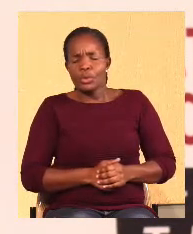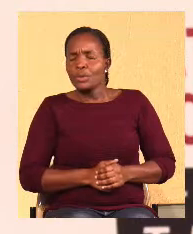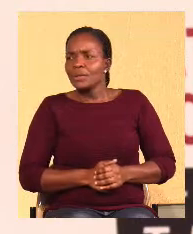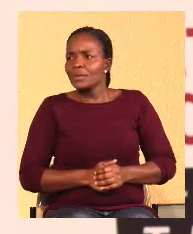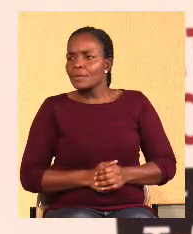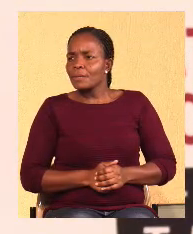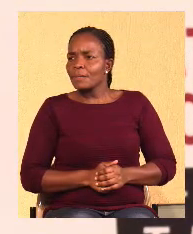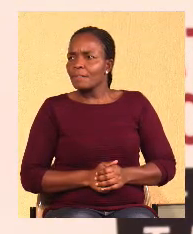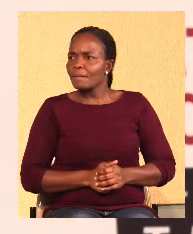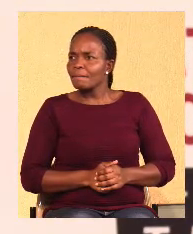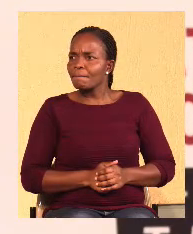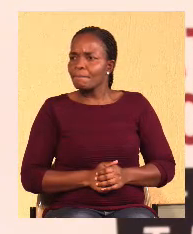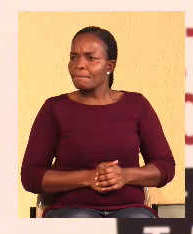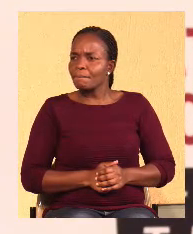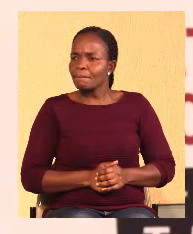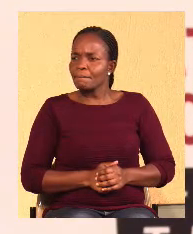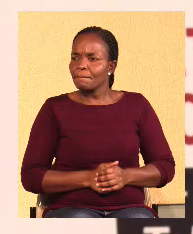have also